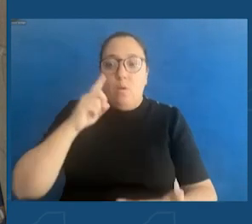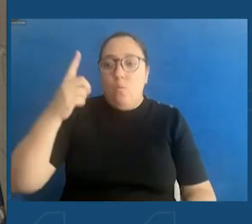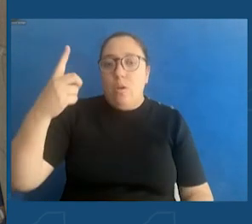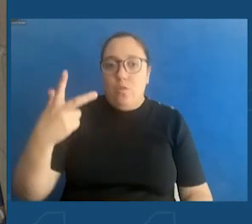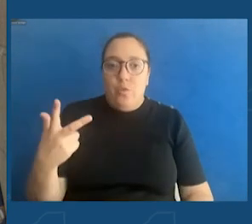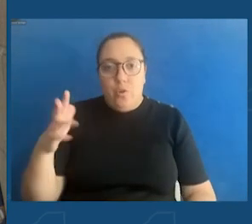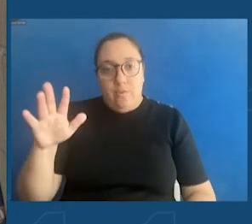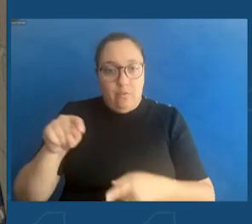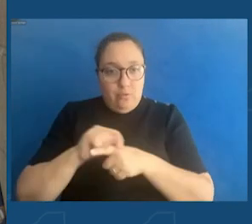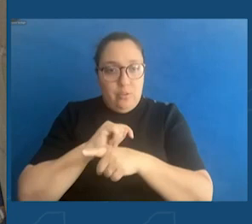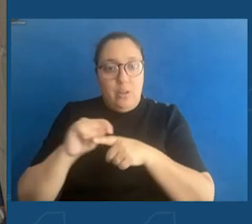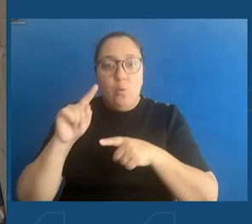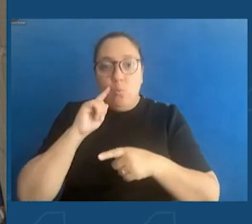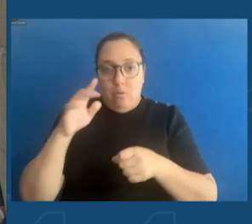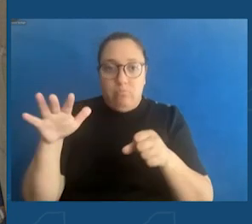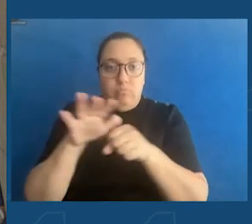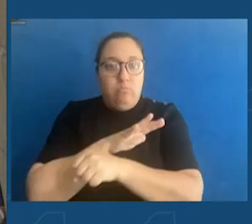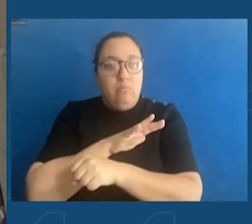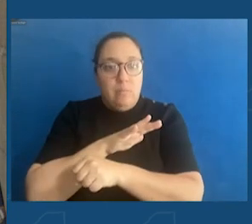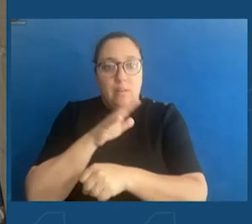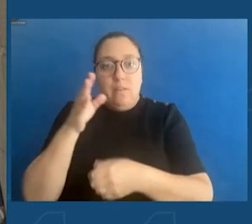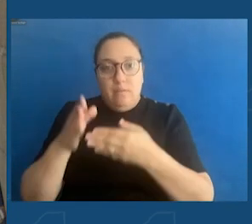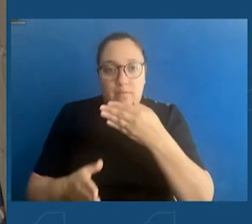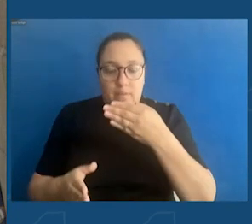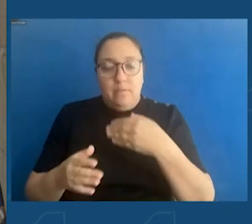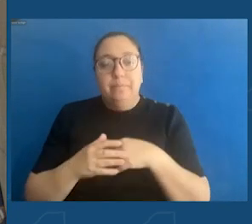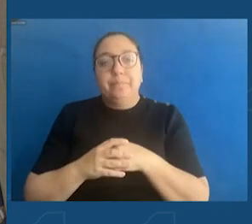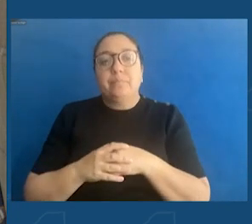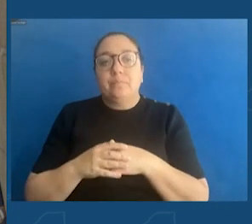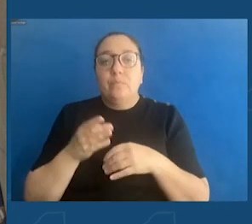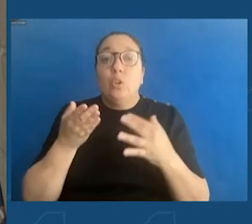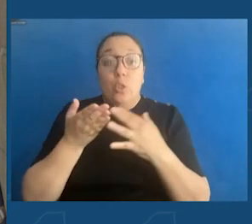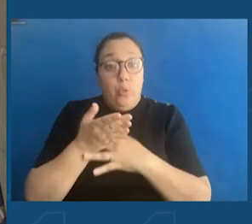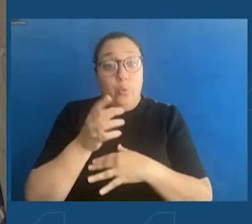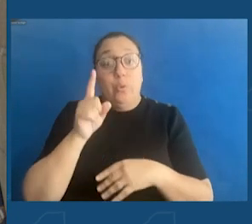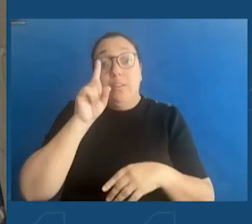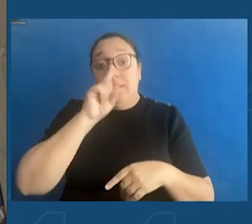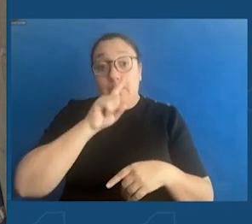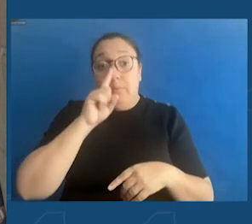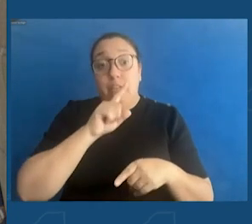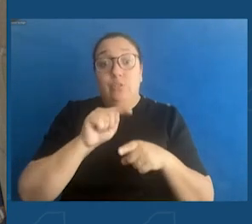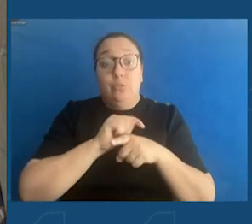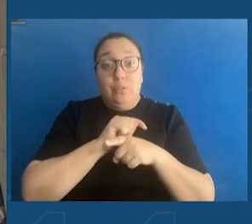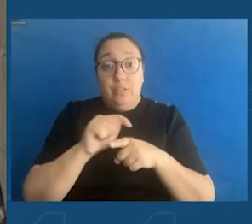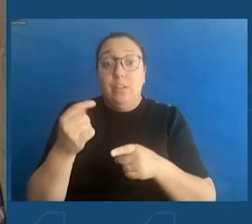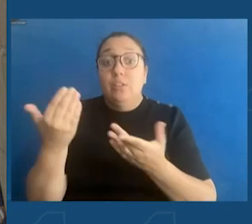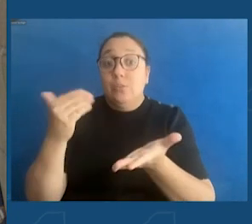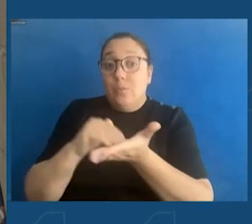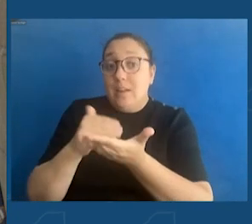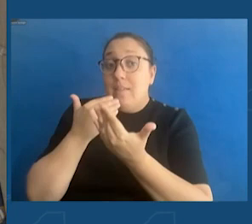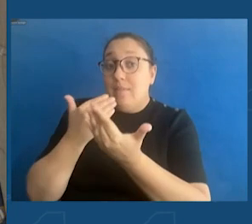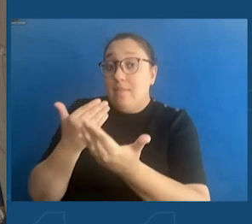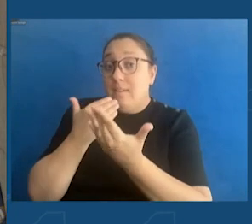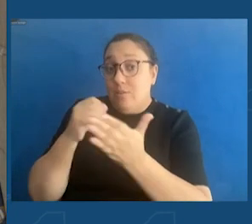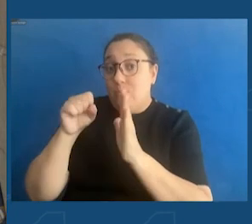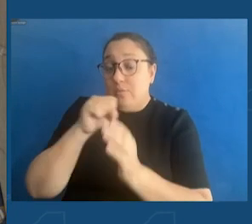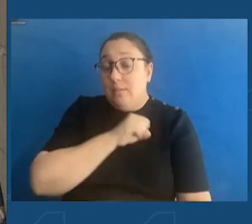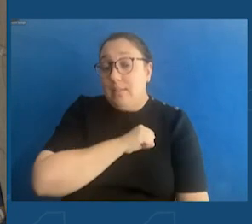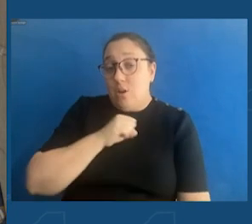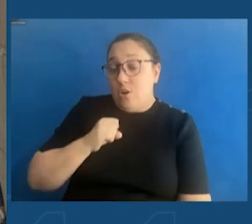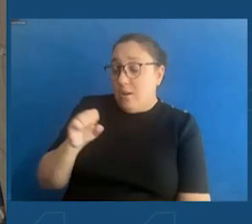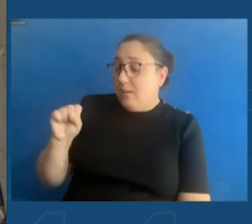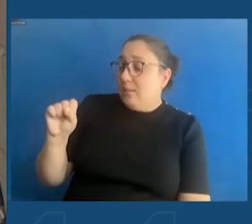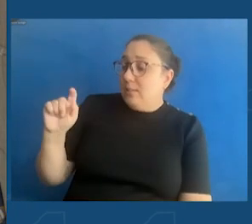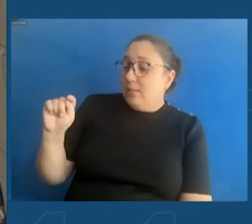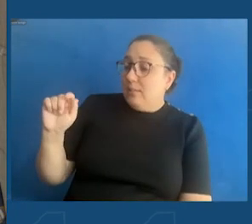training, their clinical trainings through simulation experiences. And so I want to thank again Senator Stavisky and Assembly Member